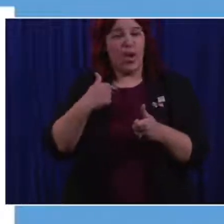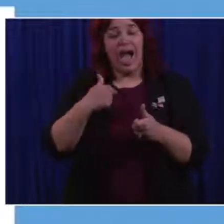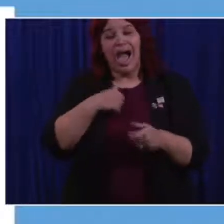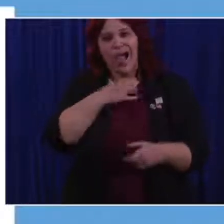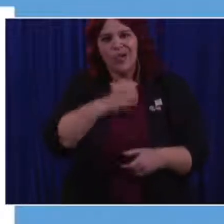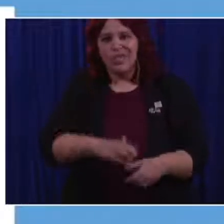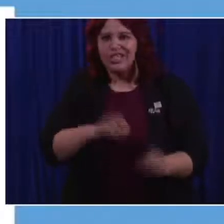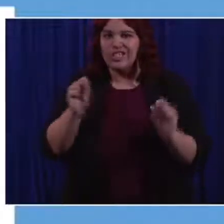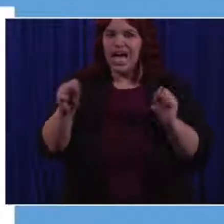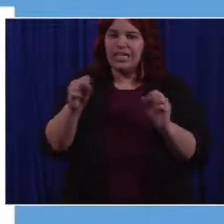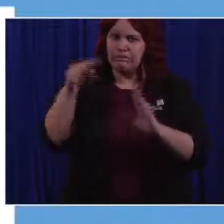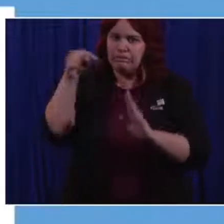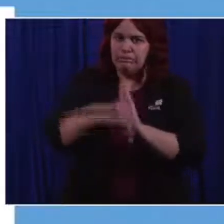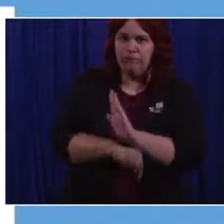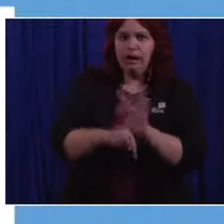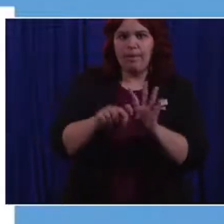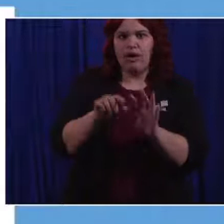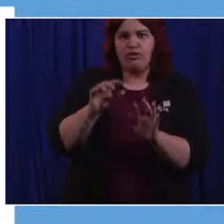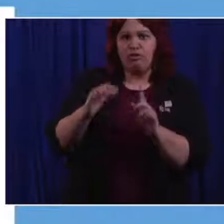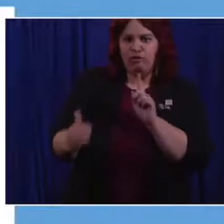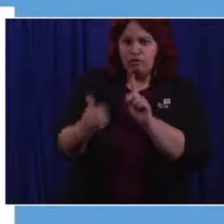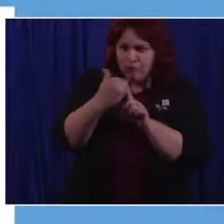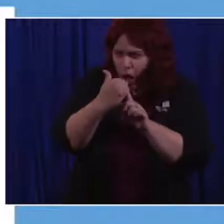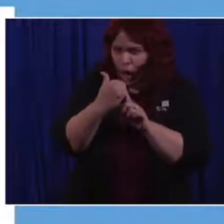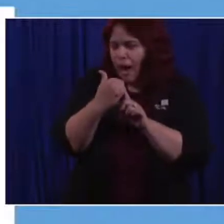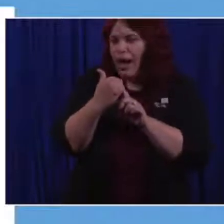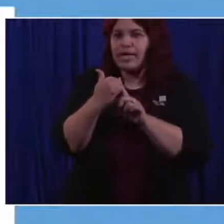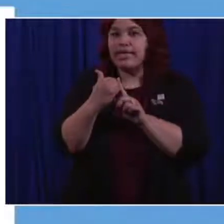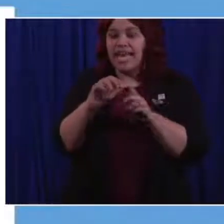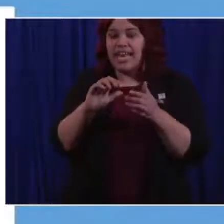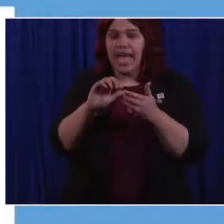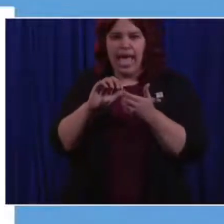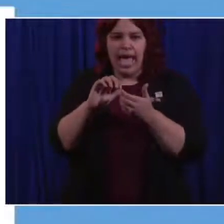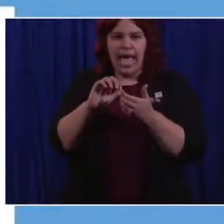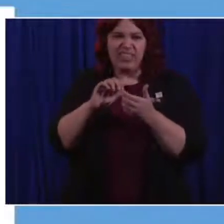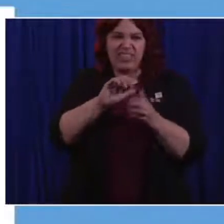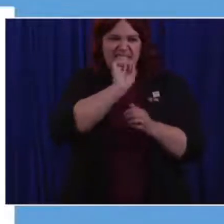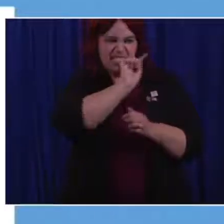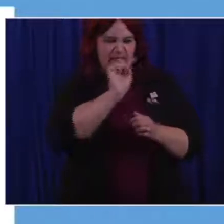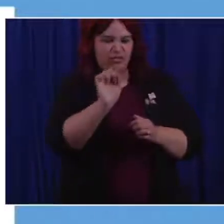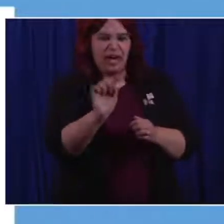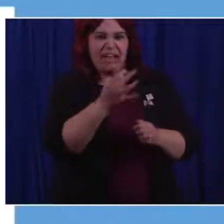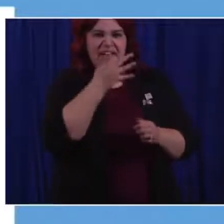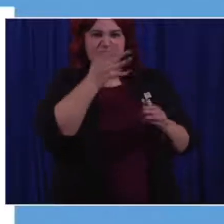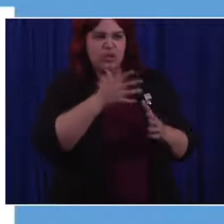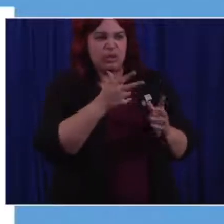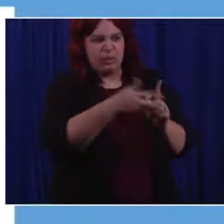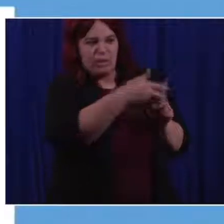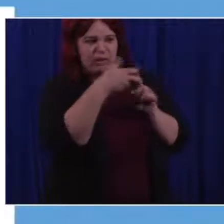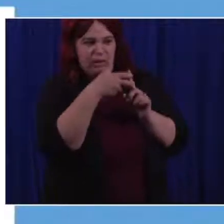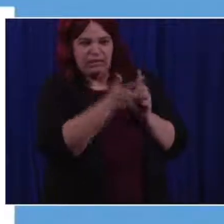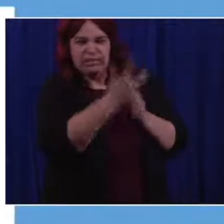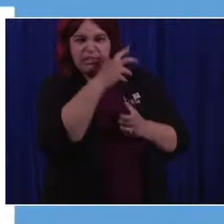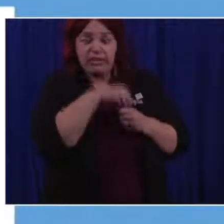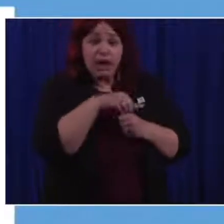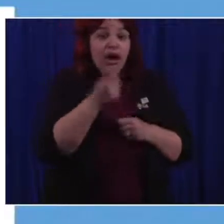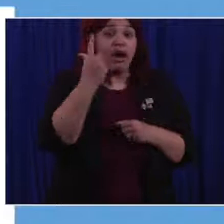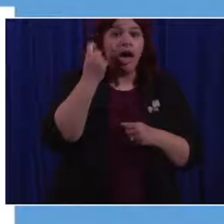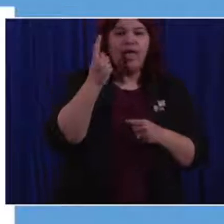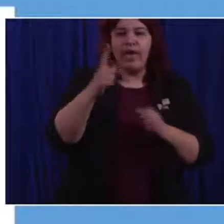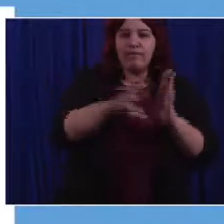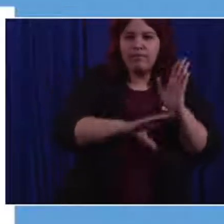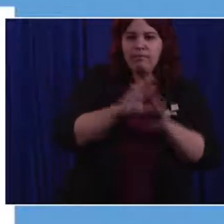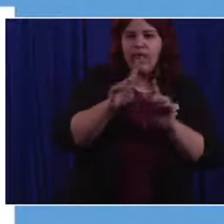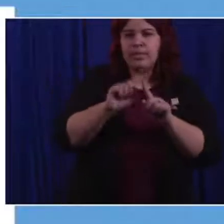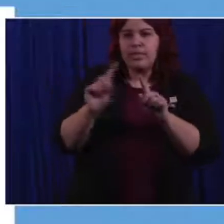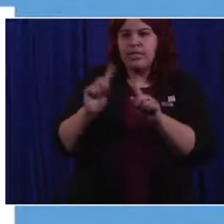go into the details of the types of people that we were able to engage. They've built some of the best fraud prevention systems in the private